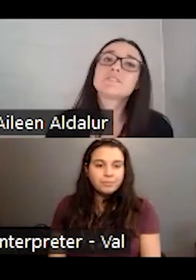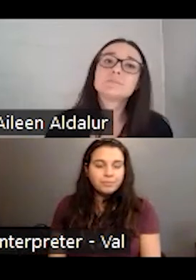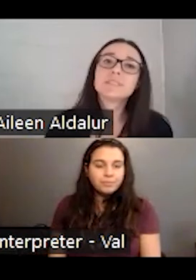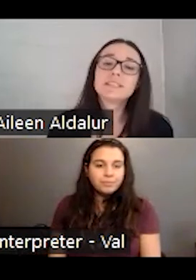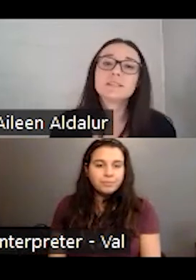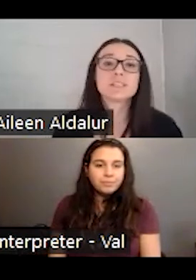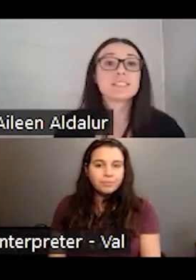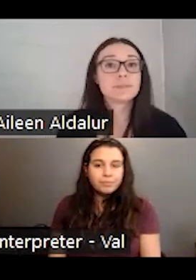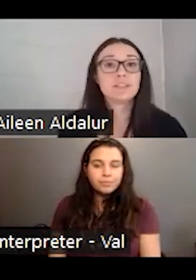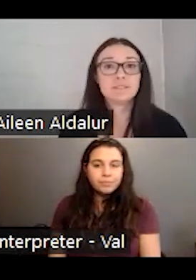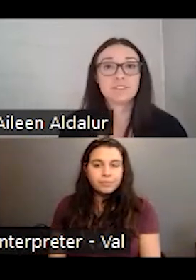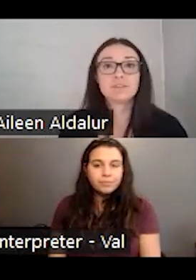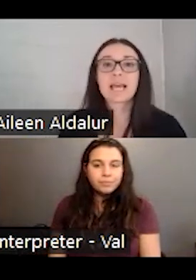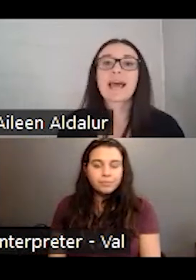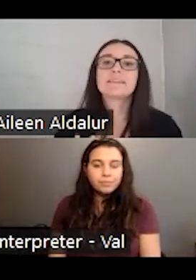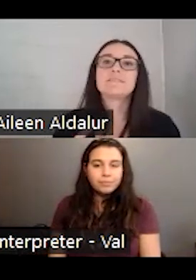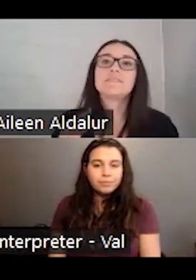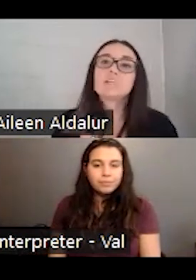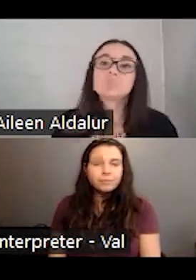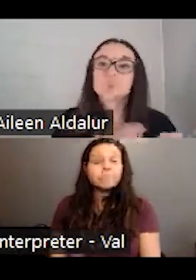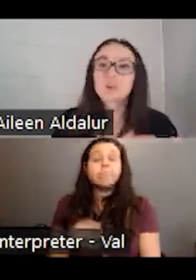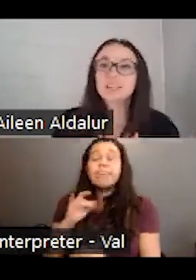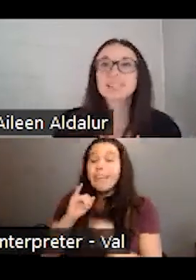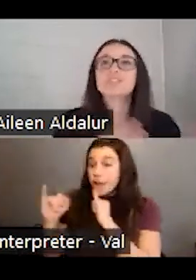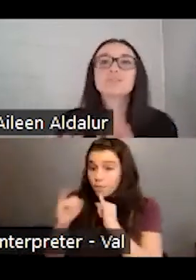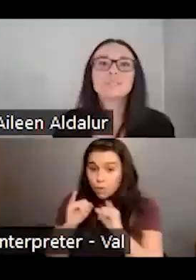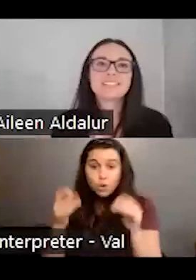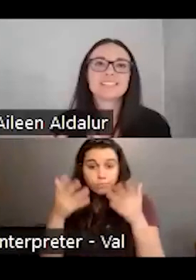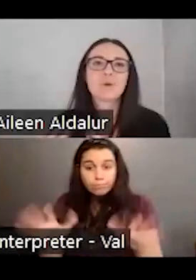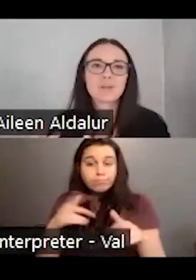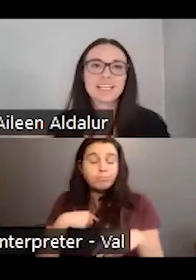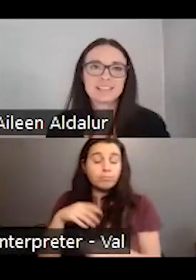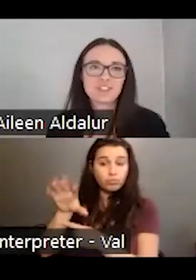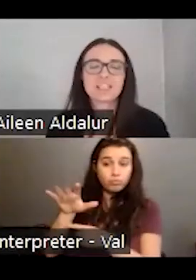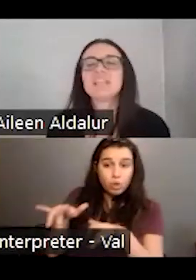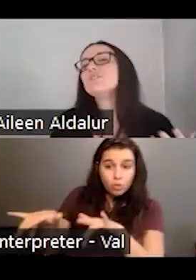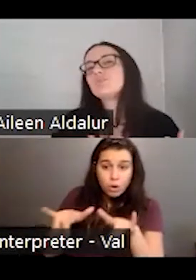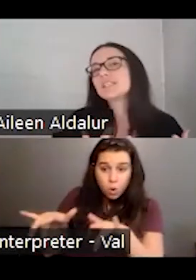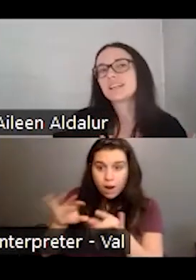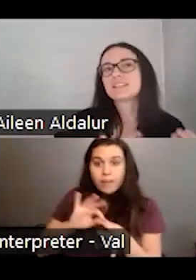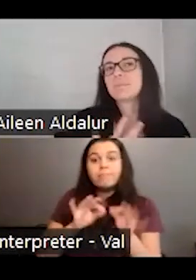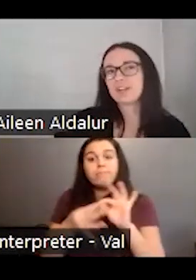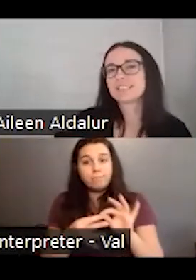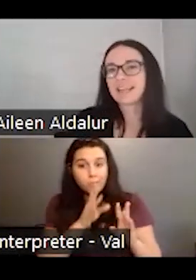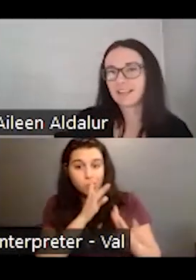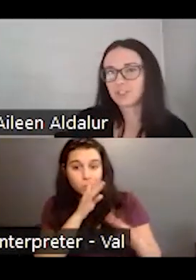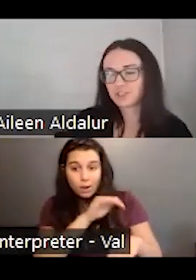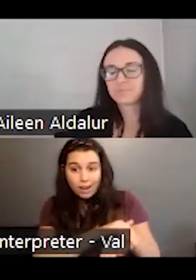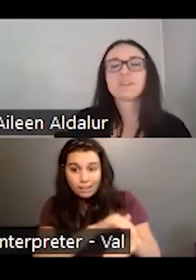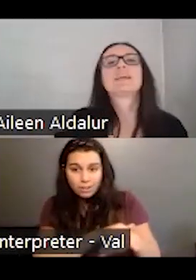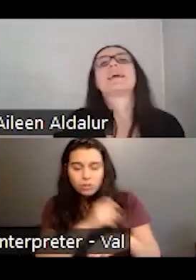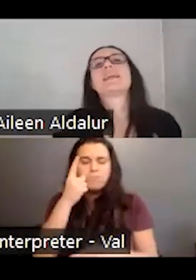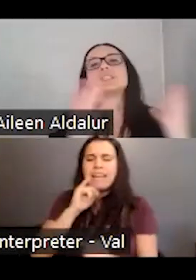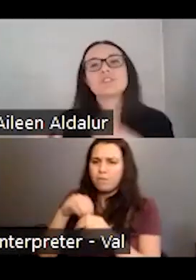So after completing the participant interviews, I had the video recordings interpreted into spoken English. The interviews were conducted in American Sign